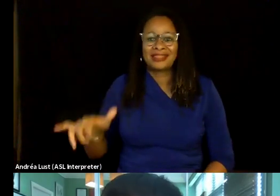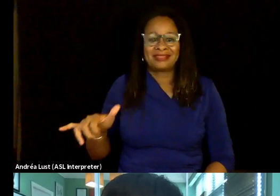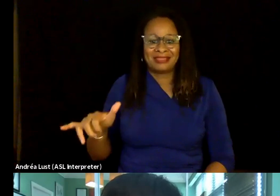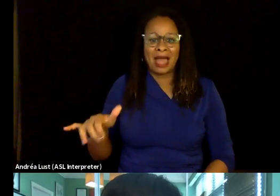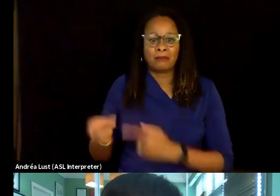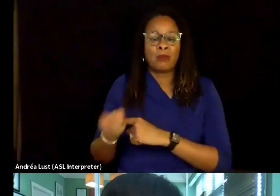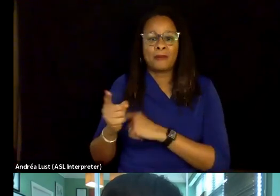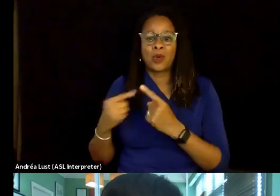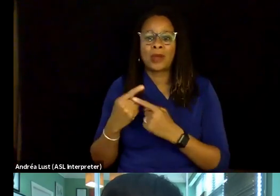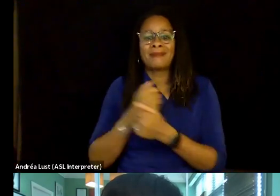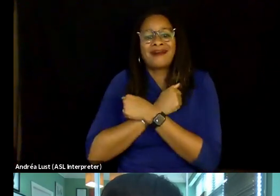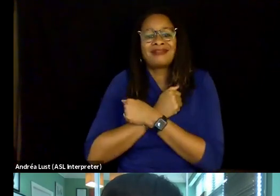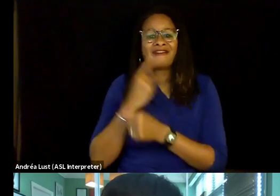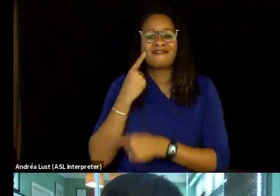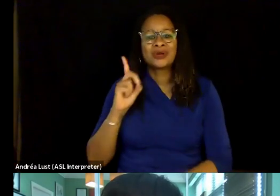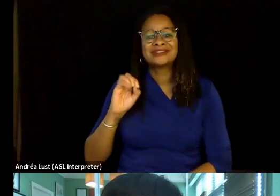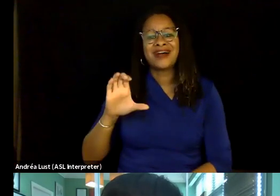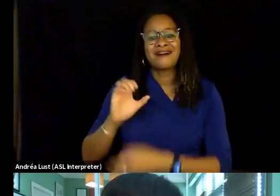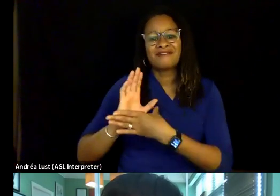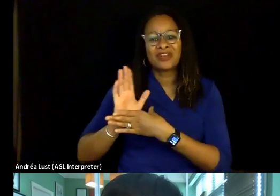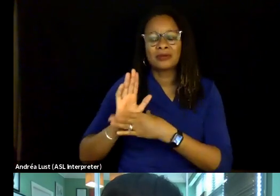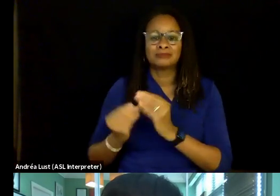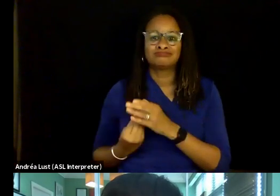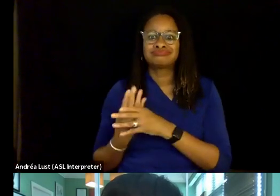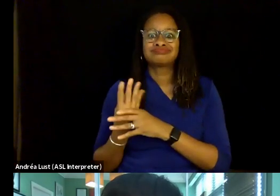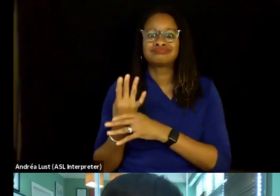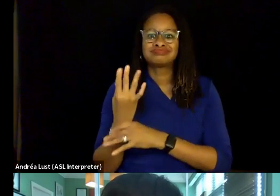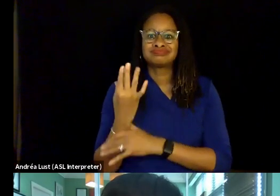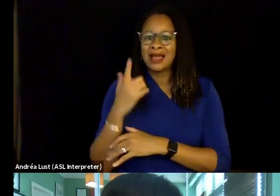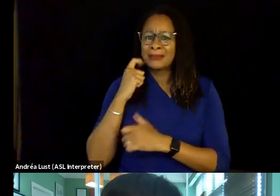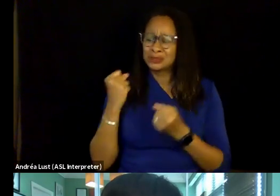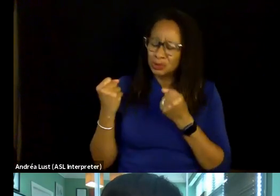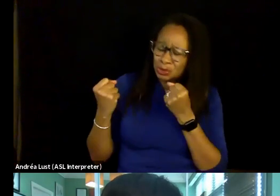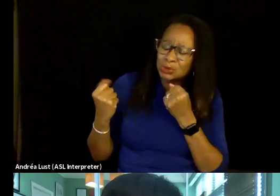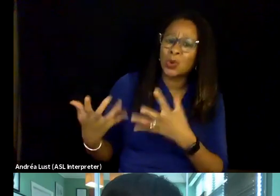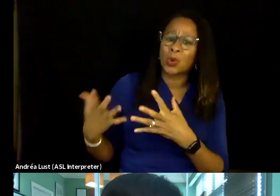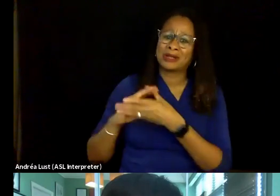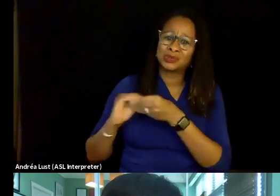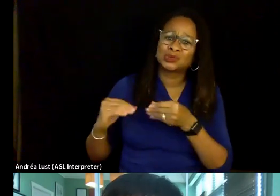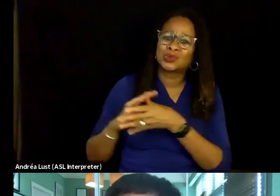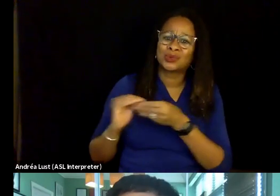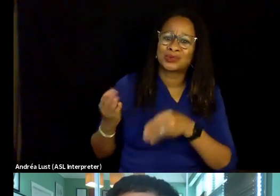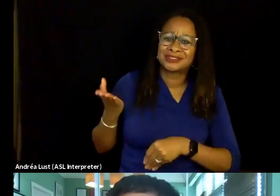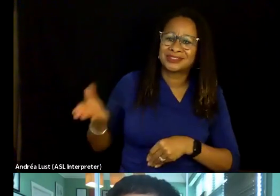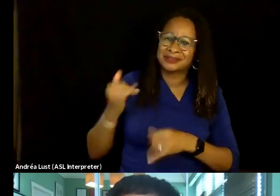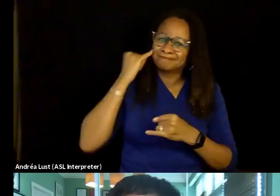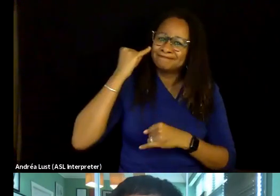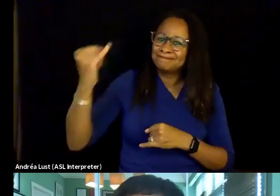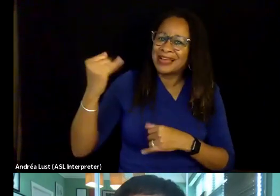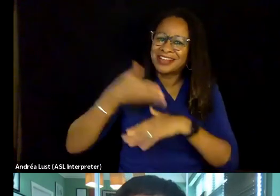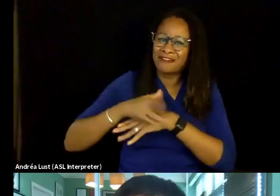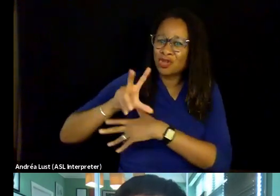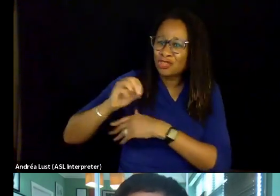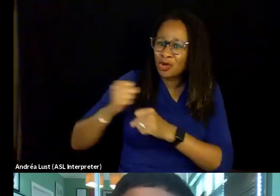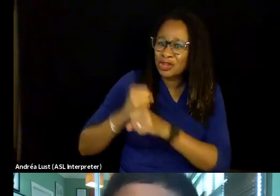my love for documentary took root, because there were a lot of stories that were being, imagine that, after 30 years